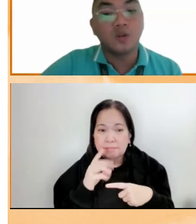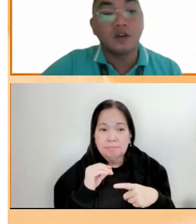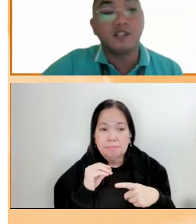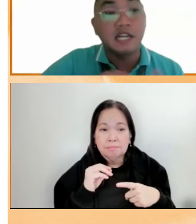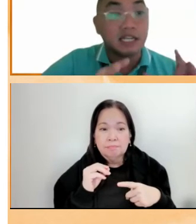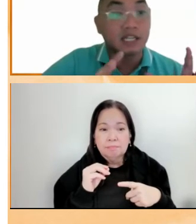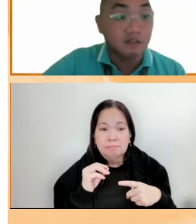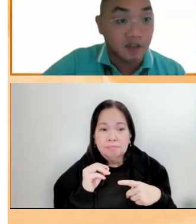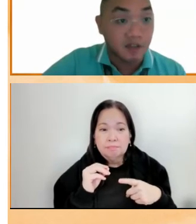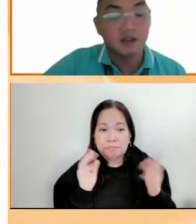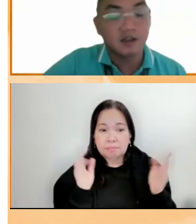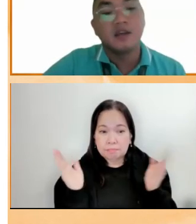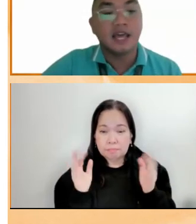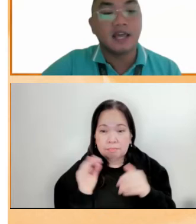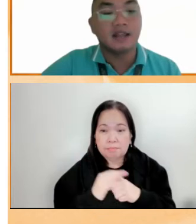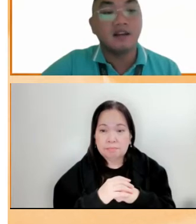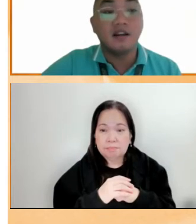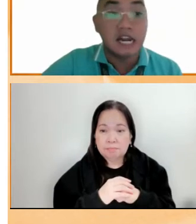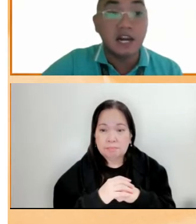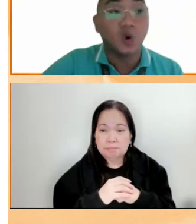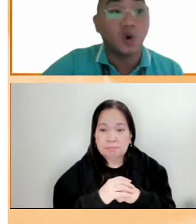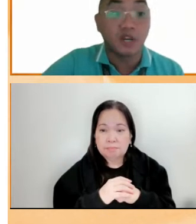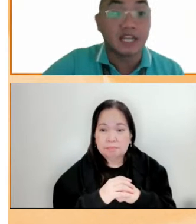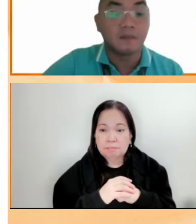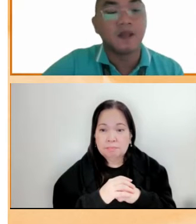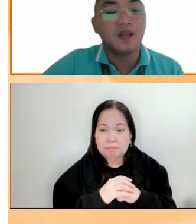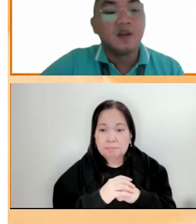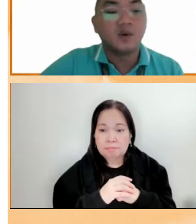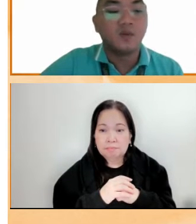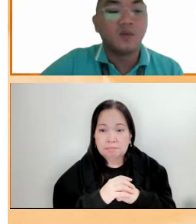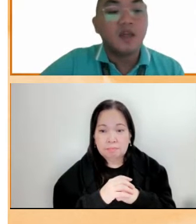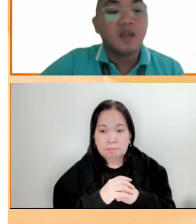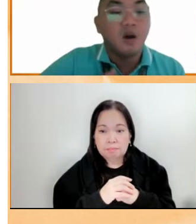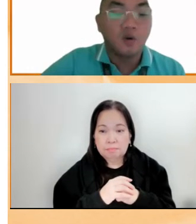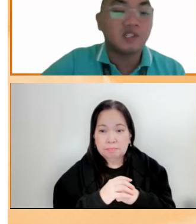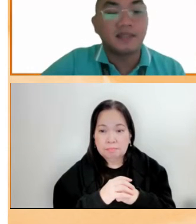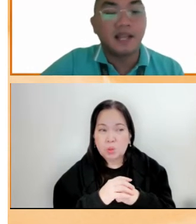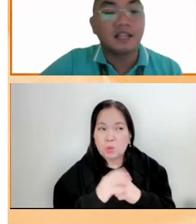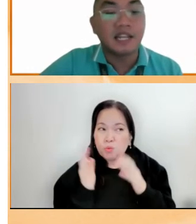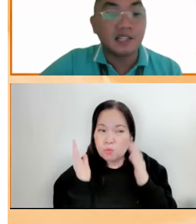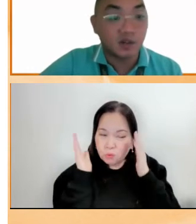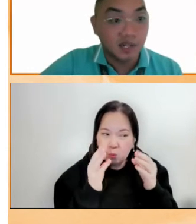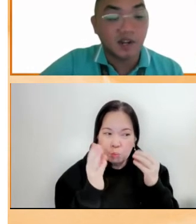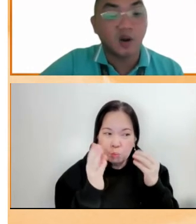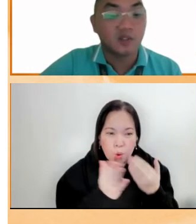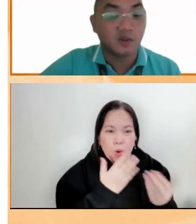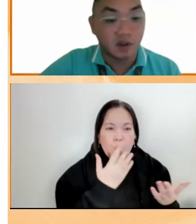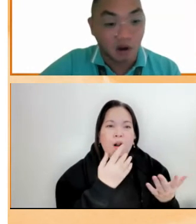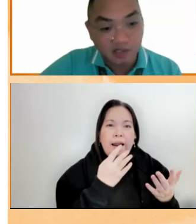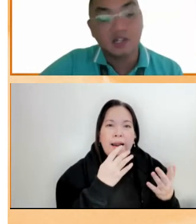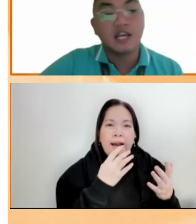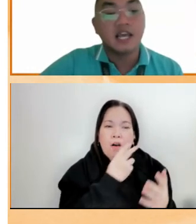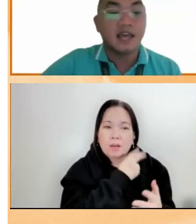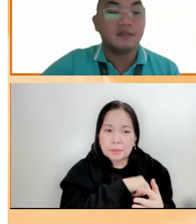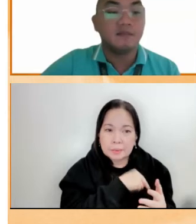to the facility driven and not really to community. So, of course, mental health resources are also